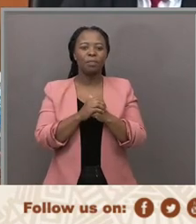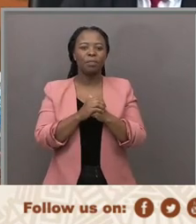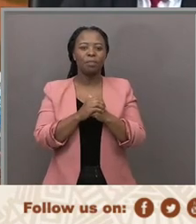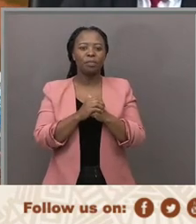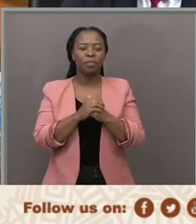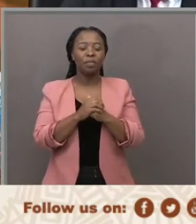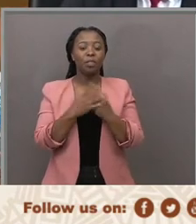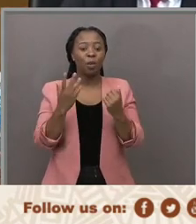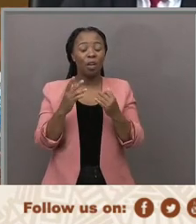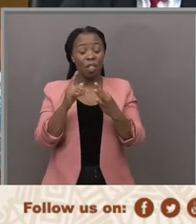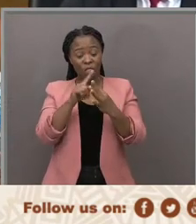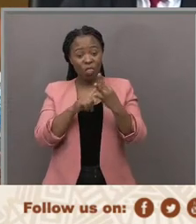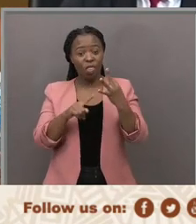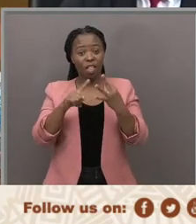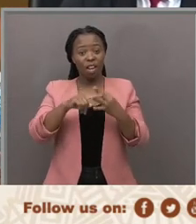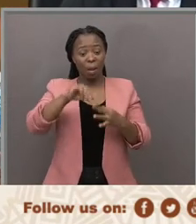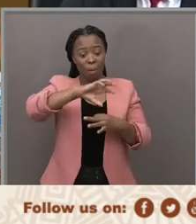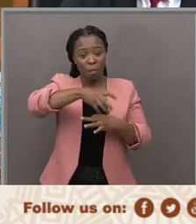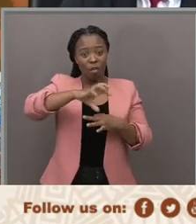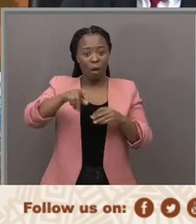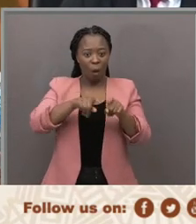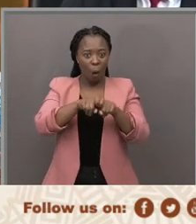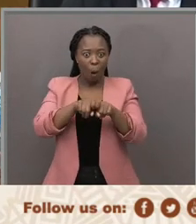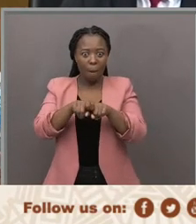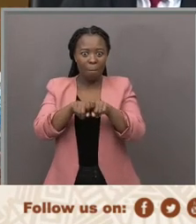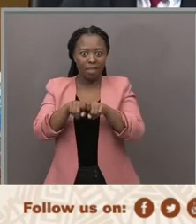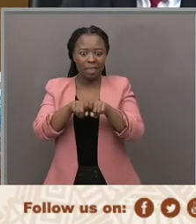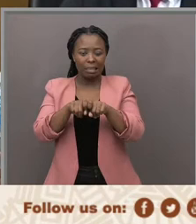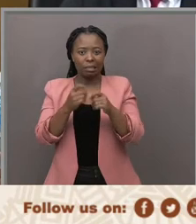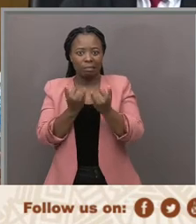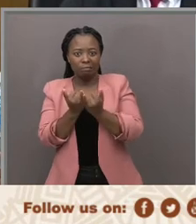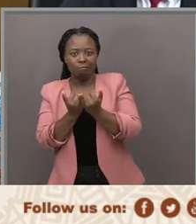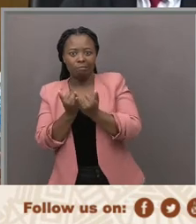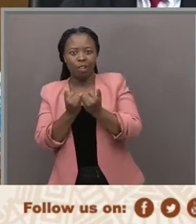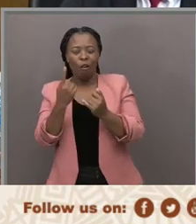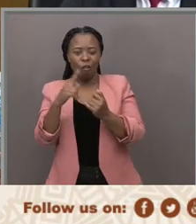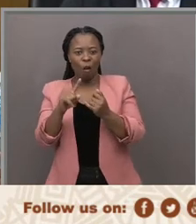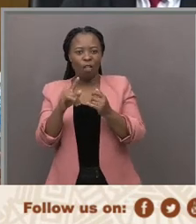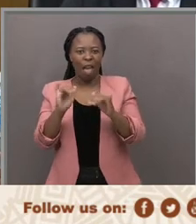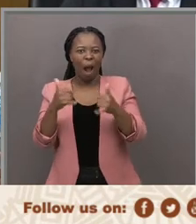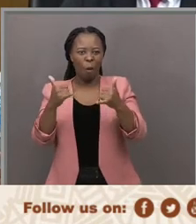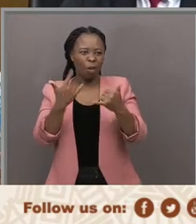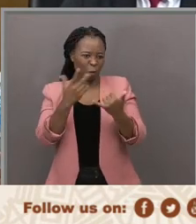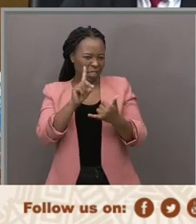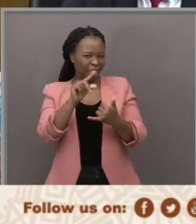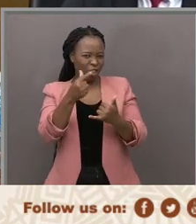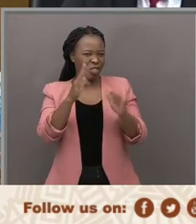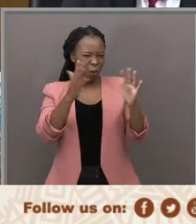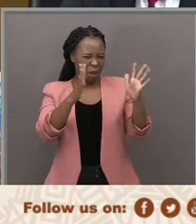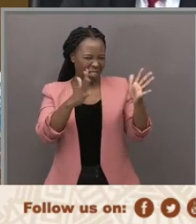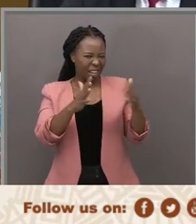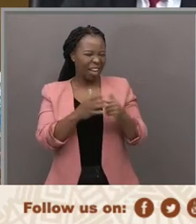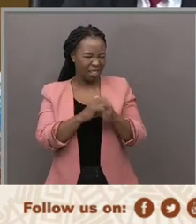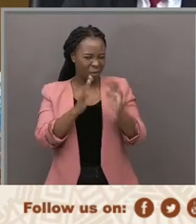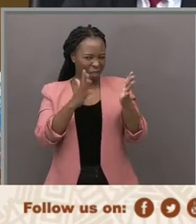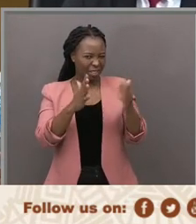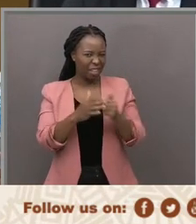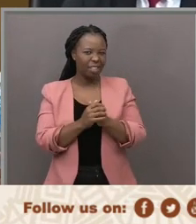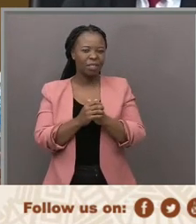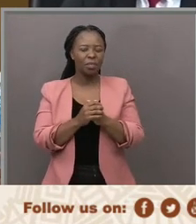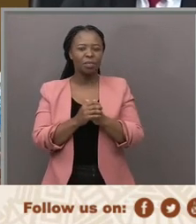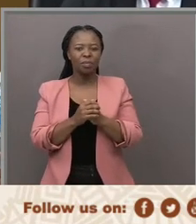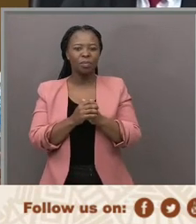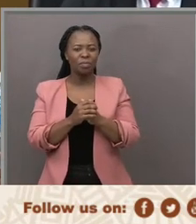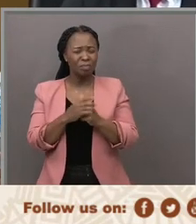The three provinces which were competing for the awards. So DG, well done. Well done, DG. And I